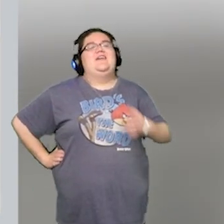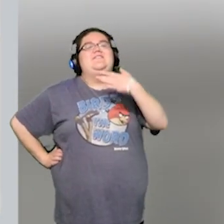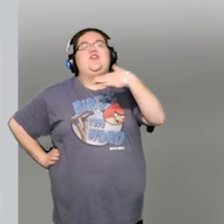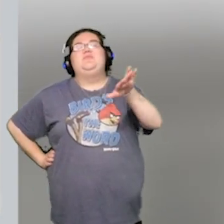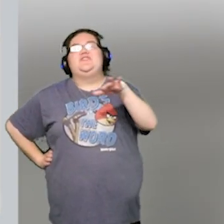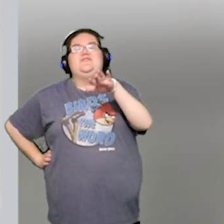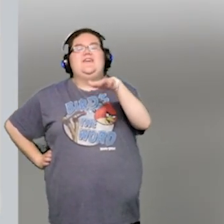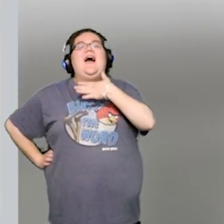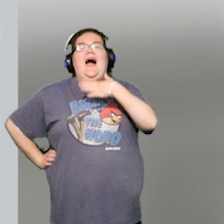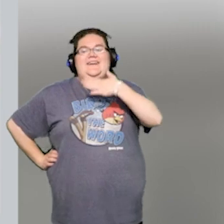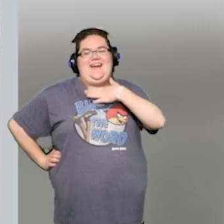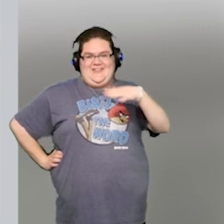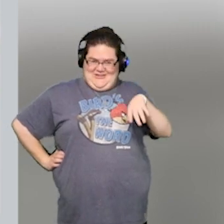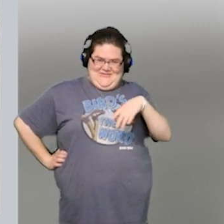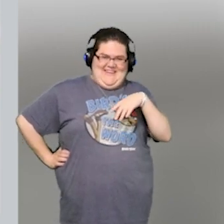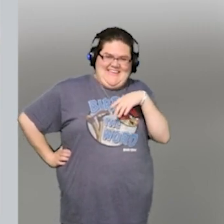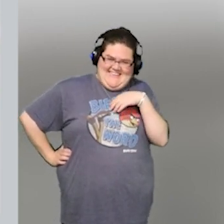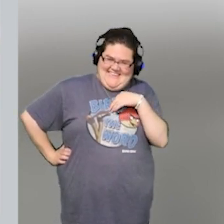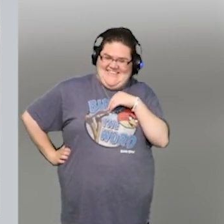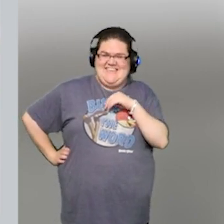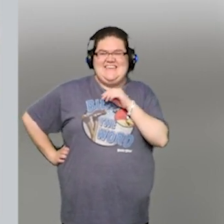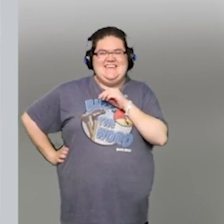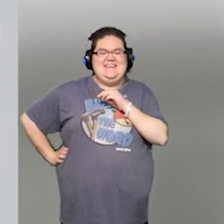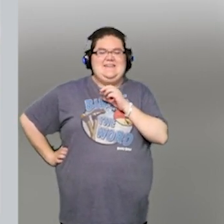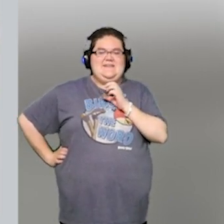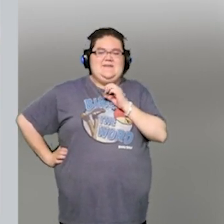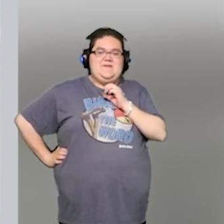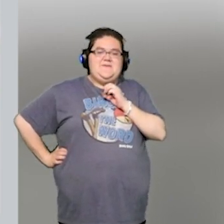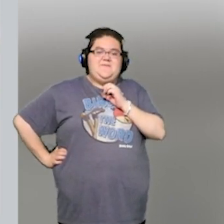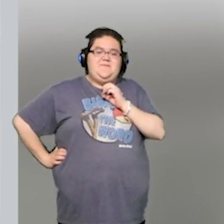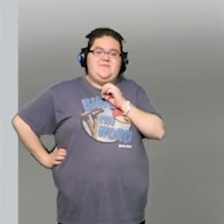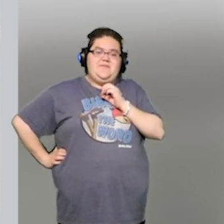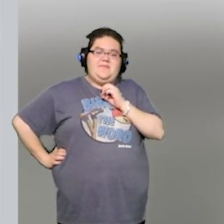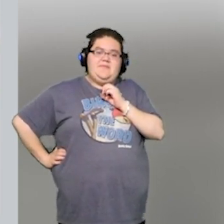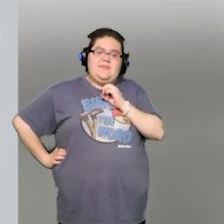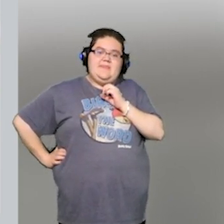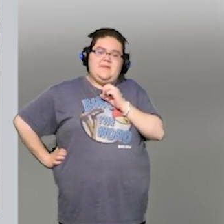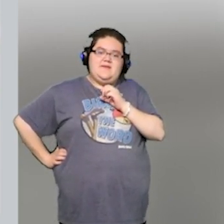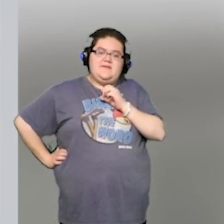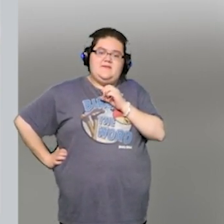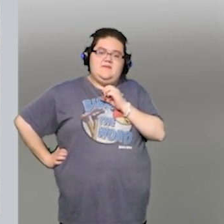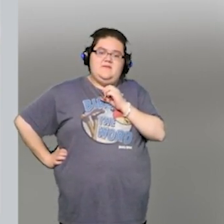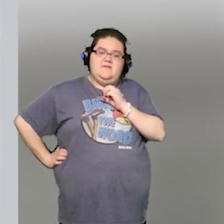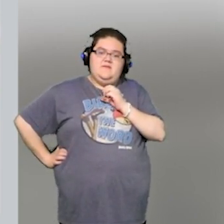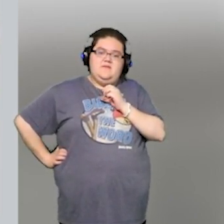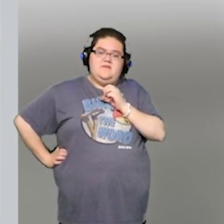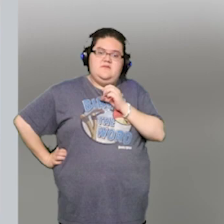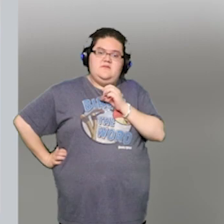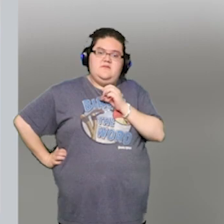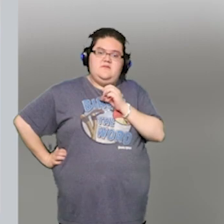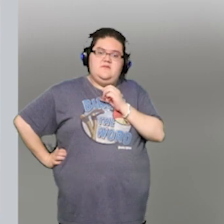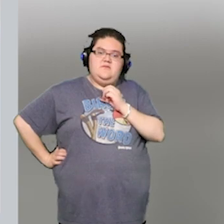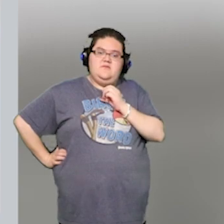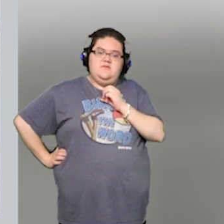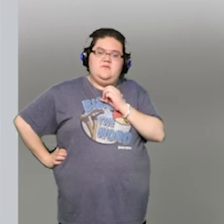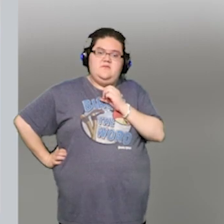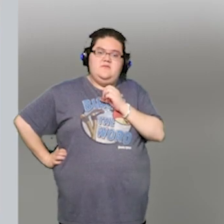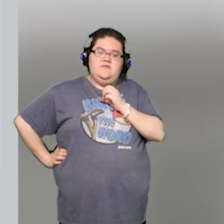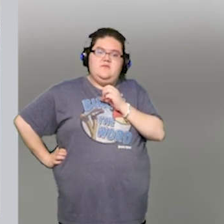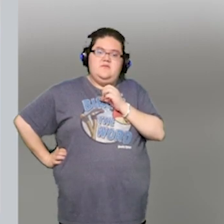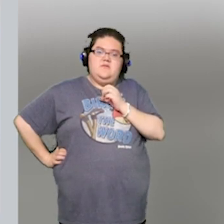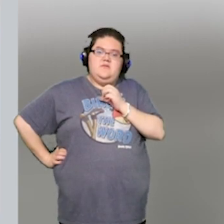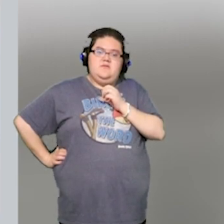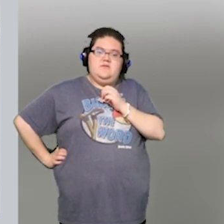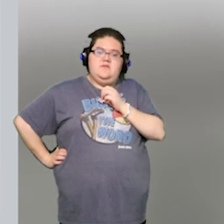I was going to say, they don't put you in. I got you, Vince. In Mexico during a tag team match. During the match, he hit Pedro Ramirez with a